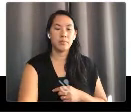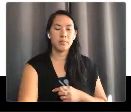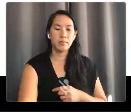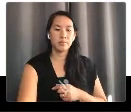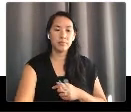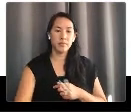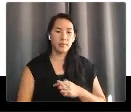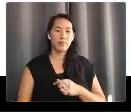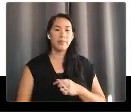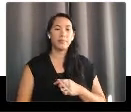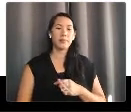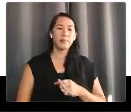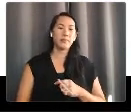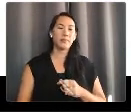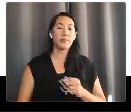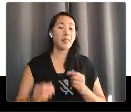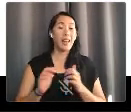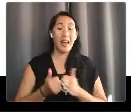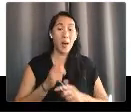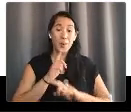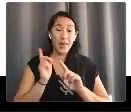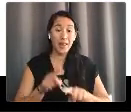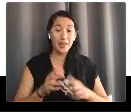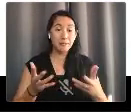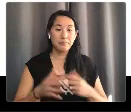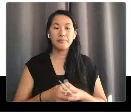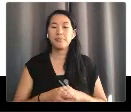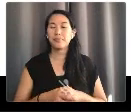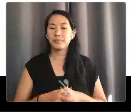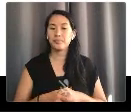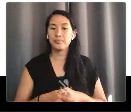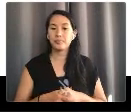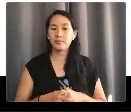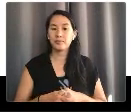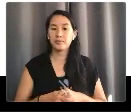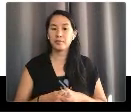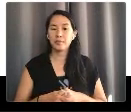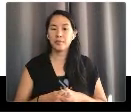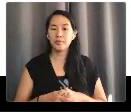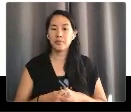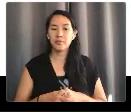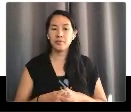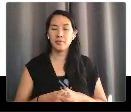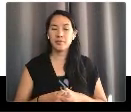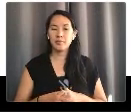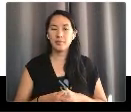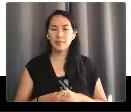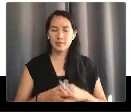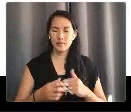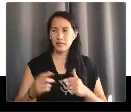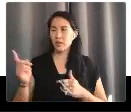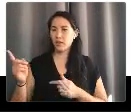So how I'm trying to answer this question is starting with, again, what have I inherited,